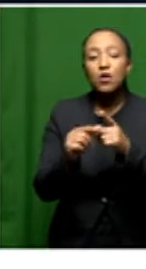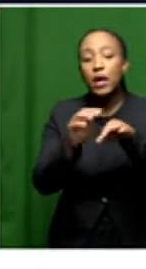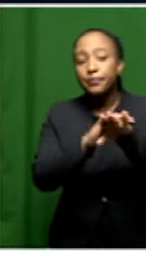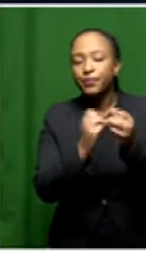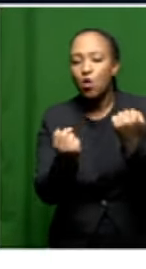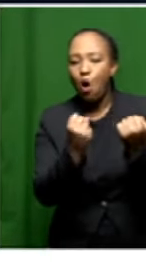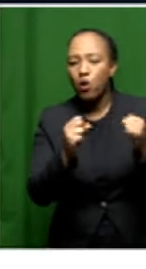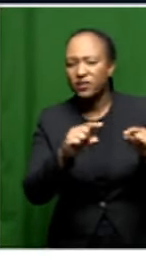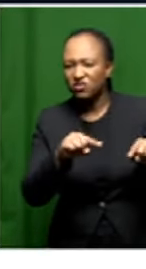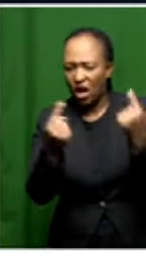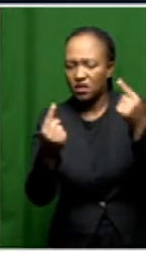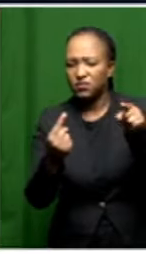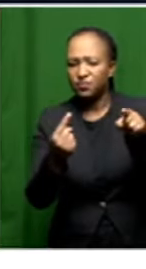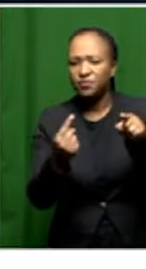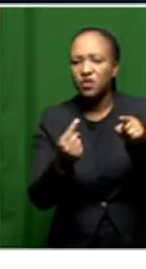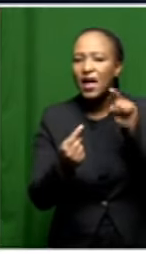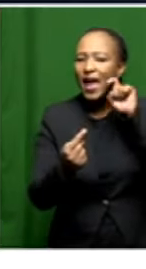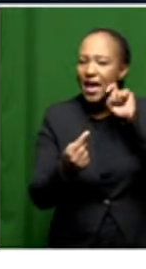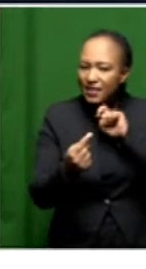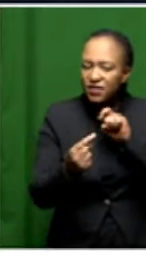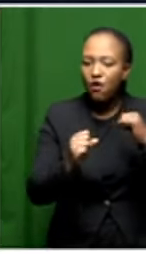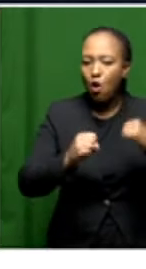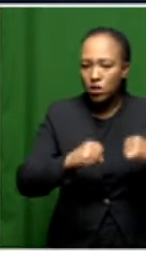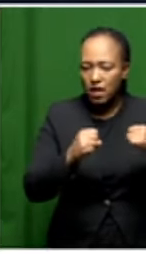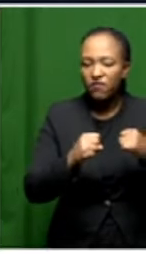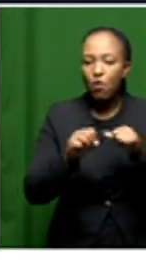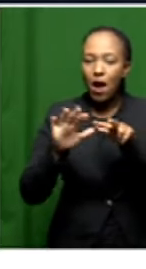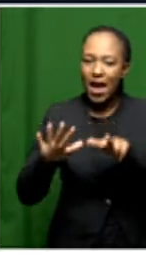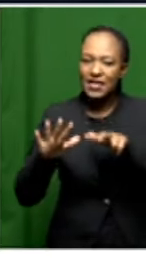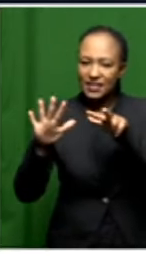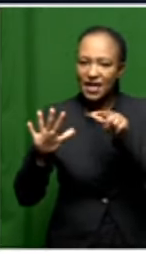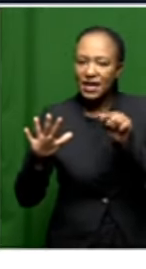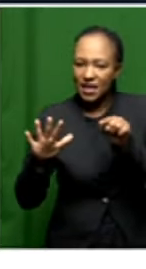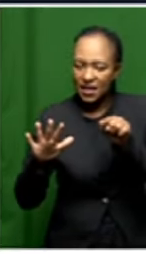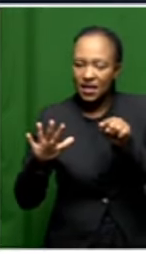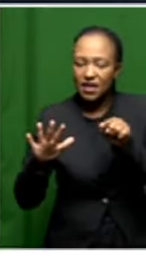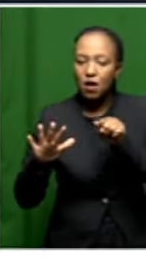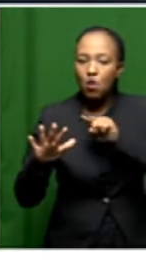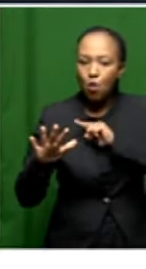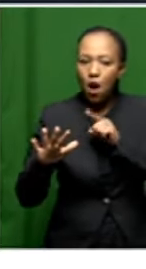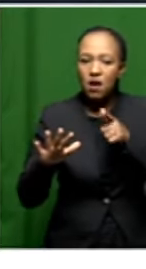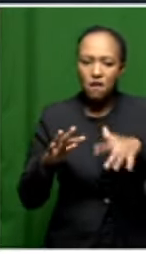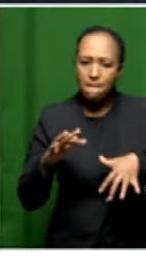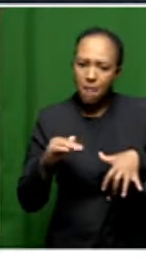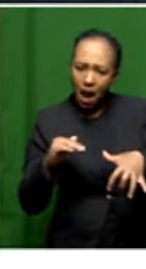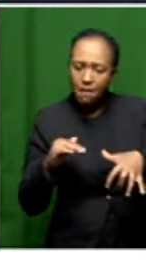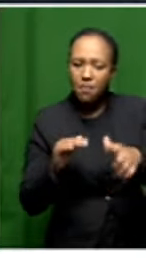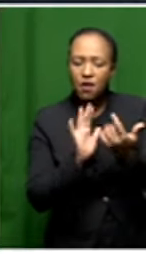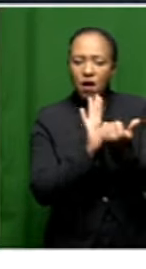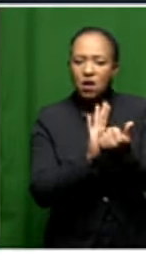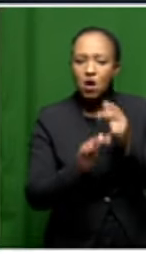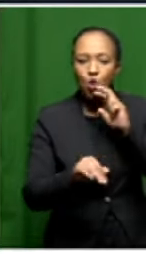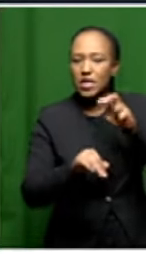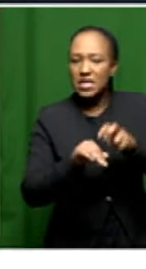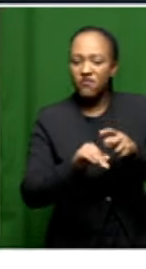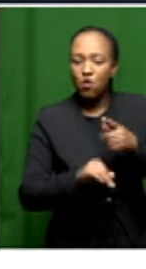terms of the Children's Act, the age of consent is 18. There are certain acts in which the Termination of Pregnancy Act, in which consent is not